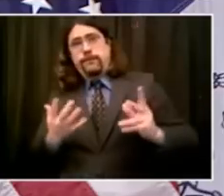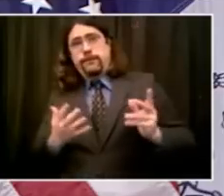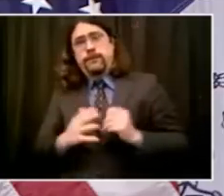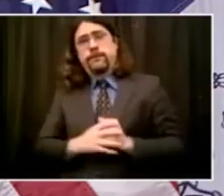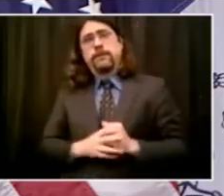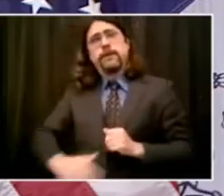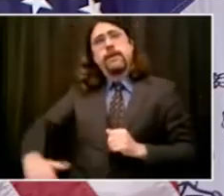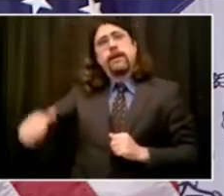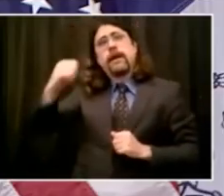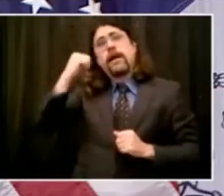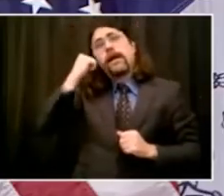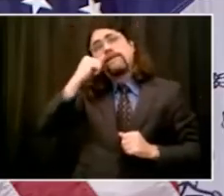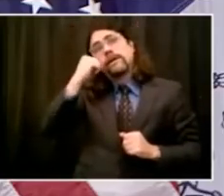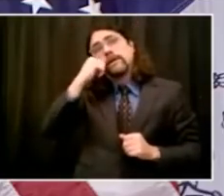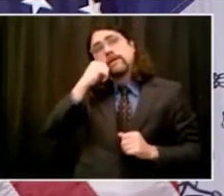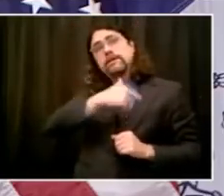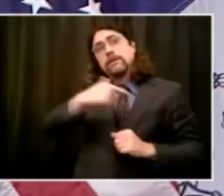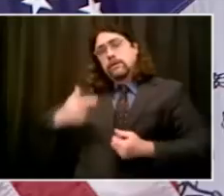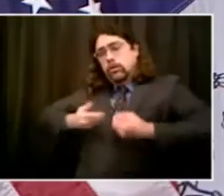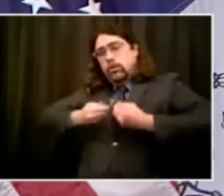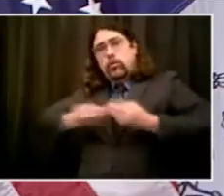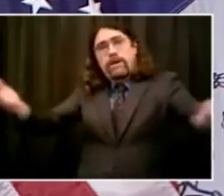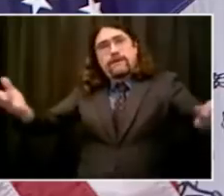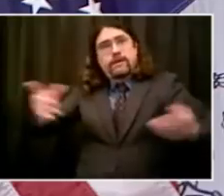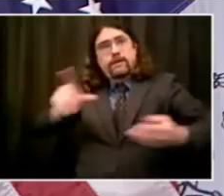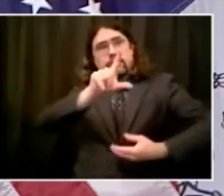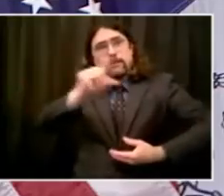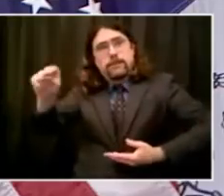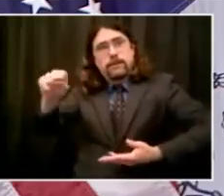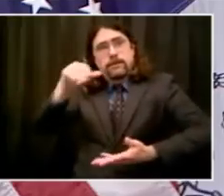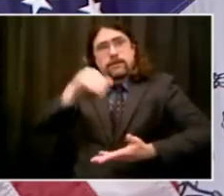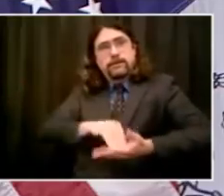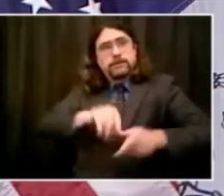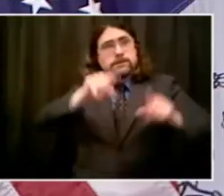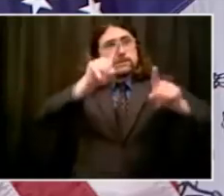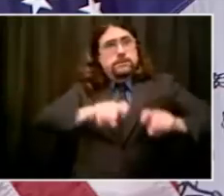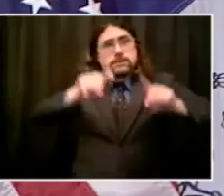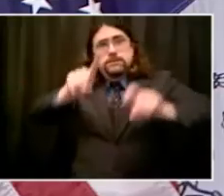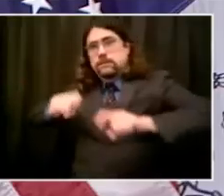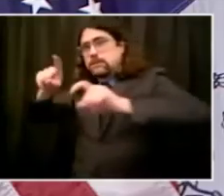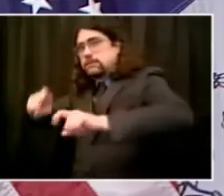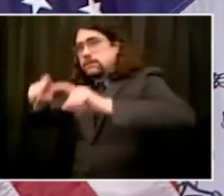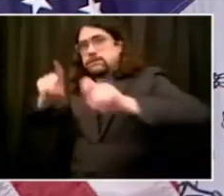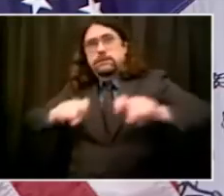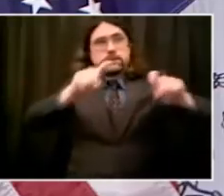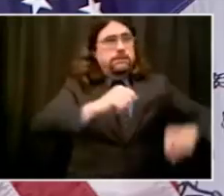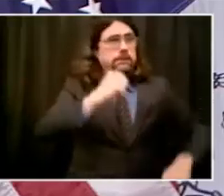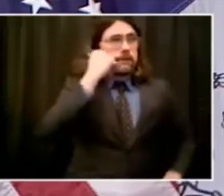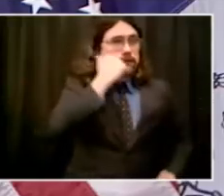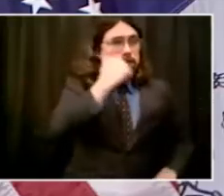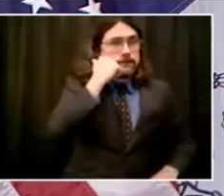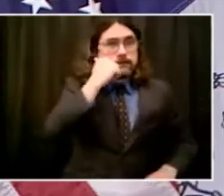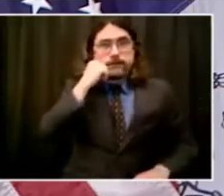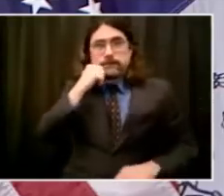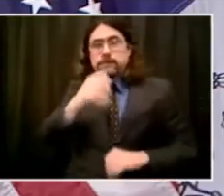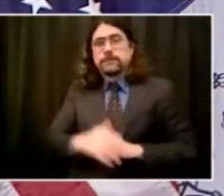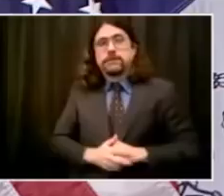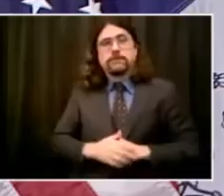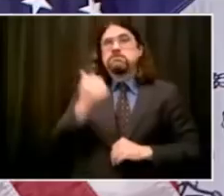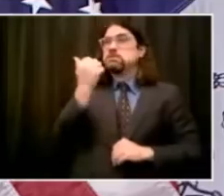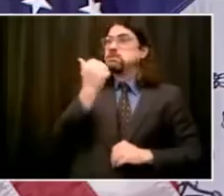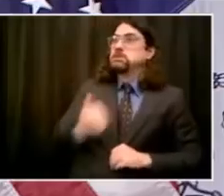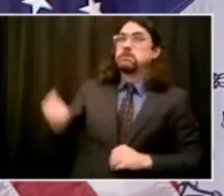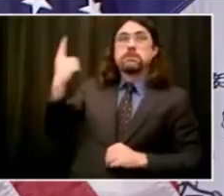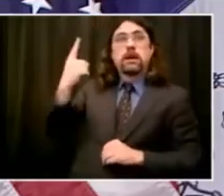everybody show up, or is there still some prioritization? Very fair question, but I think the fact is there's obviously still prioritization